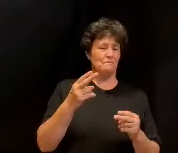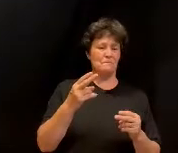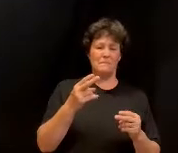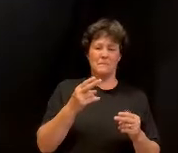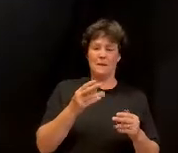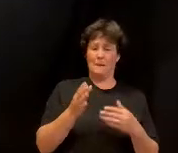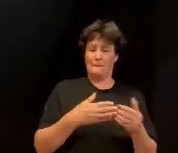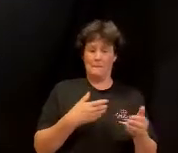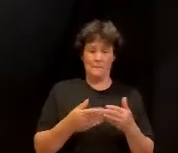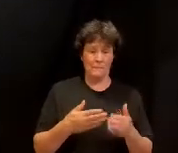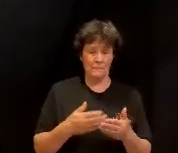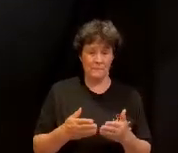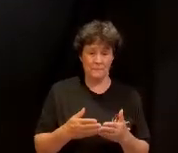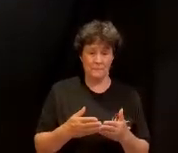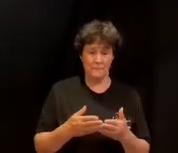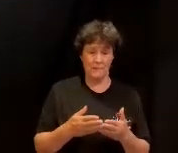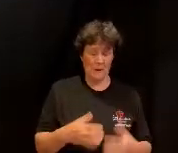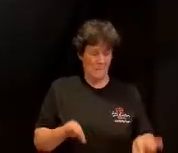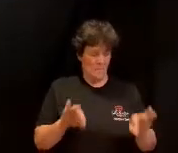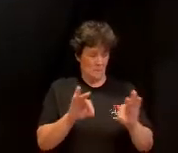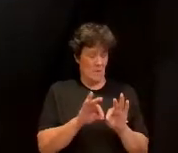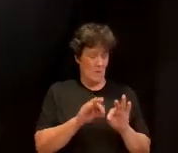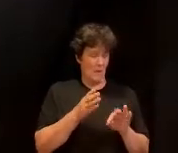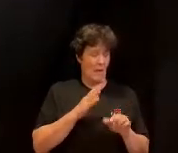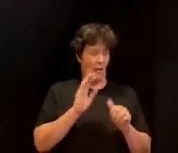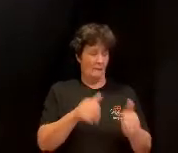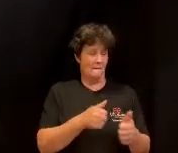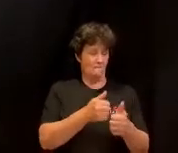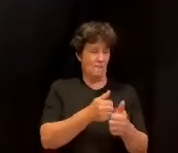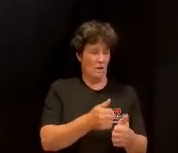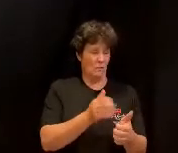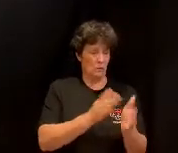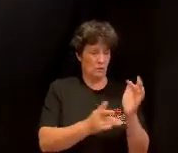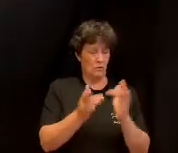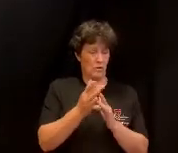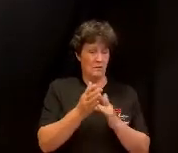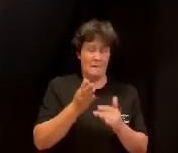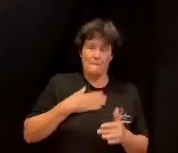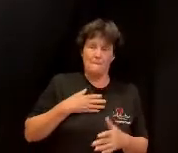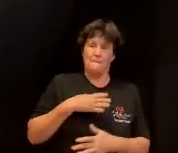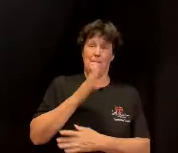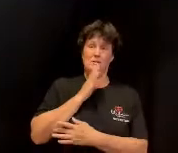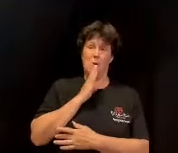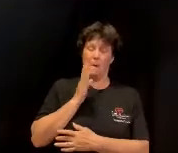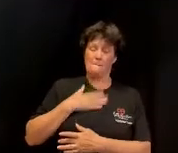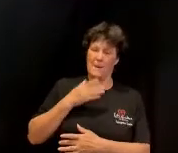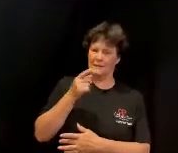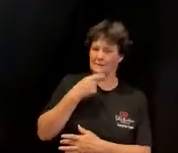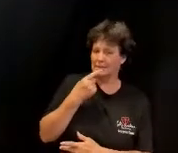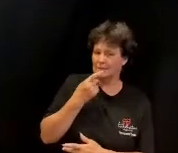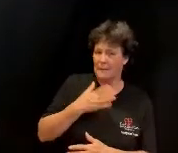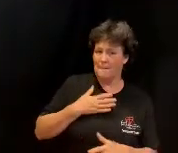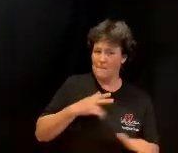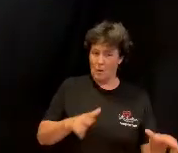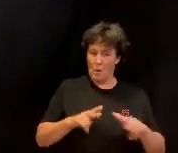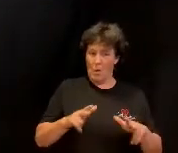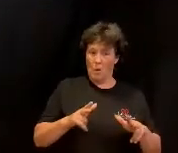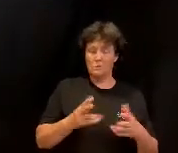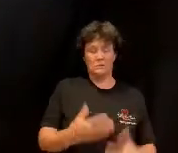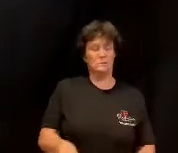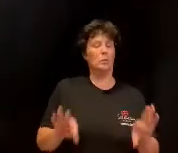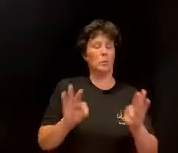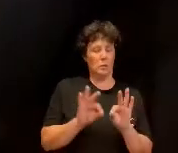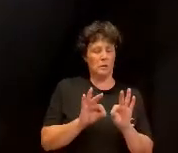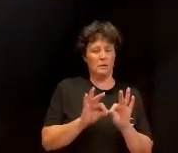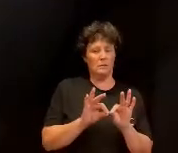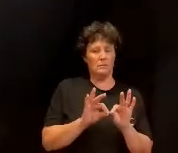And when we say we're followers of Jesus, my talk, right? My walk matters.